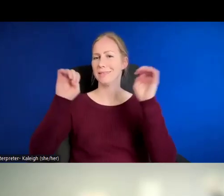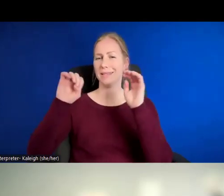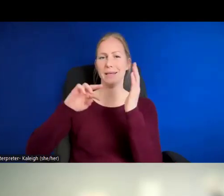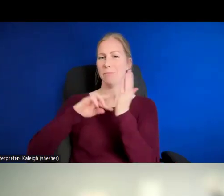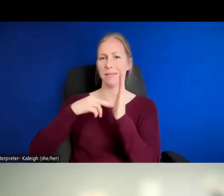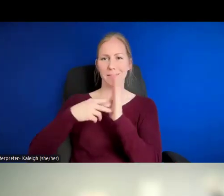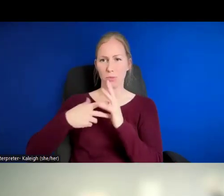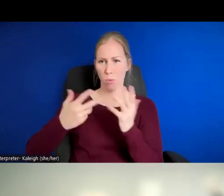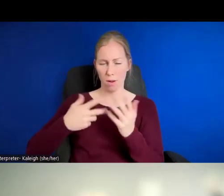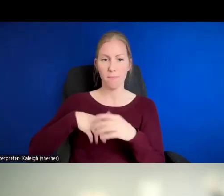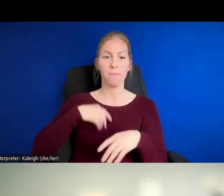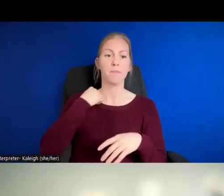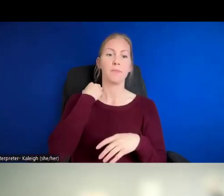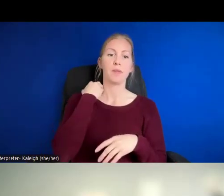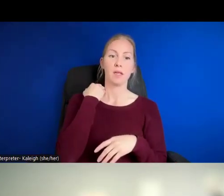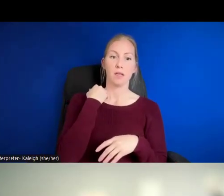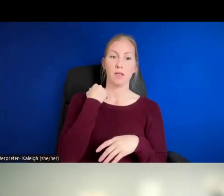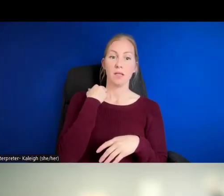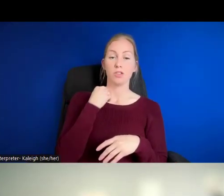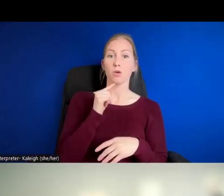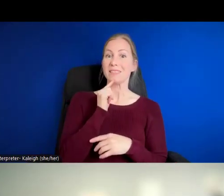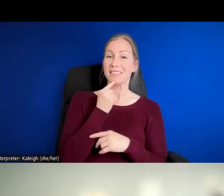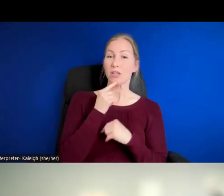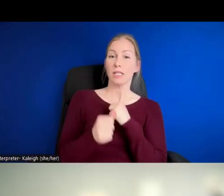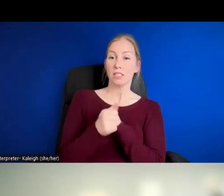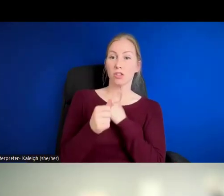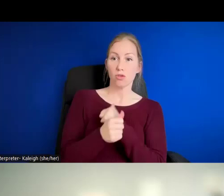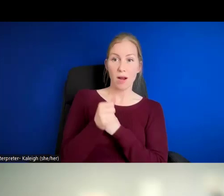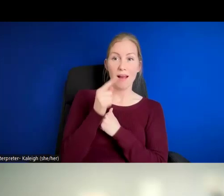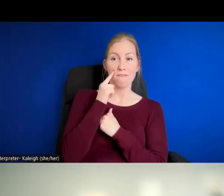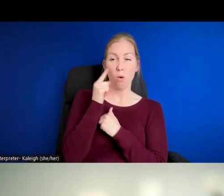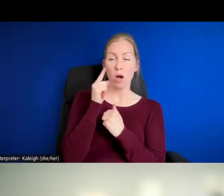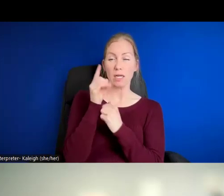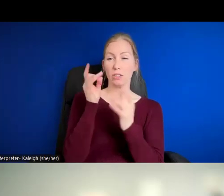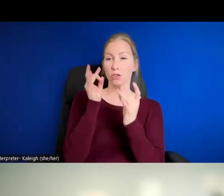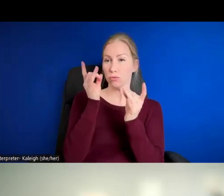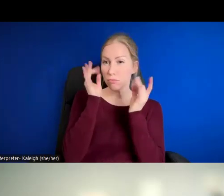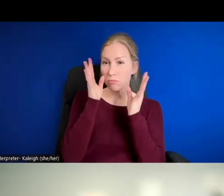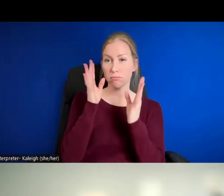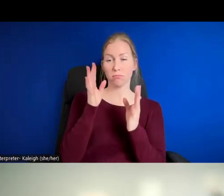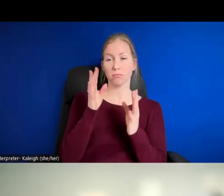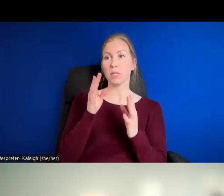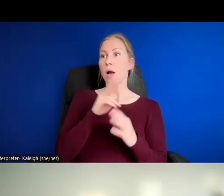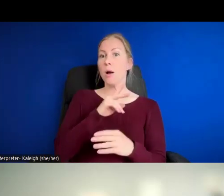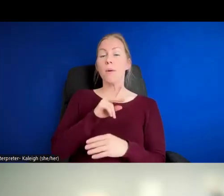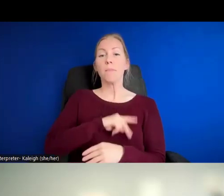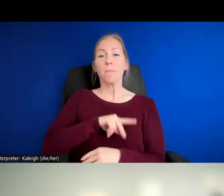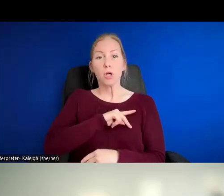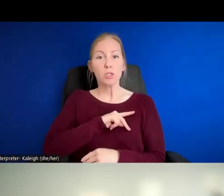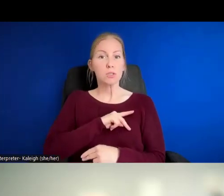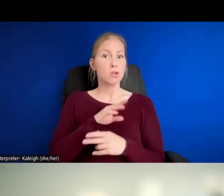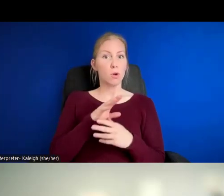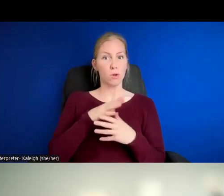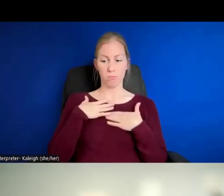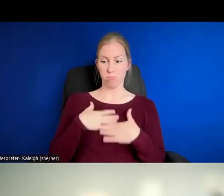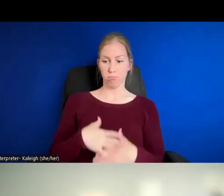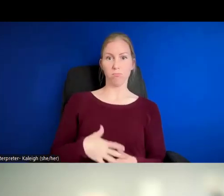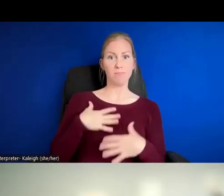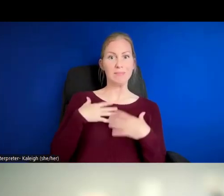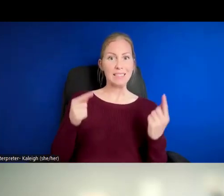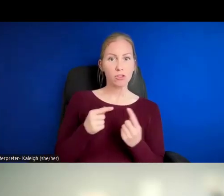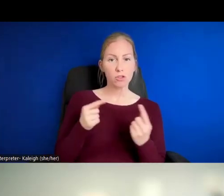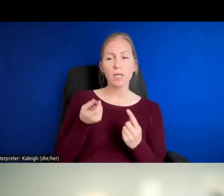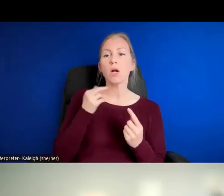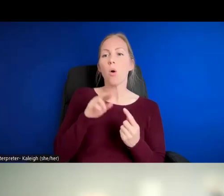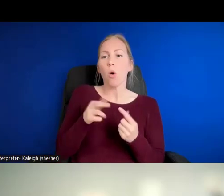the occurrence of or serious threat of extreme violence, personal injury, or attempted suicide.